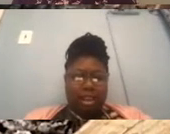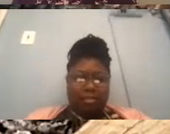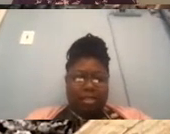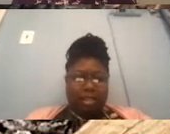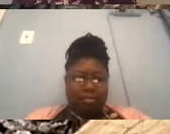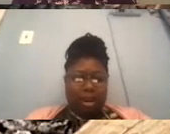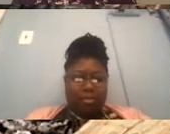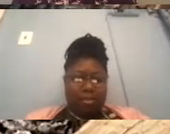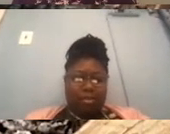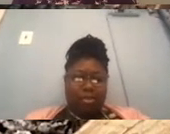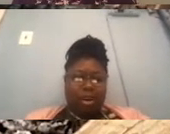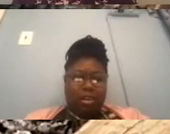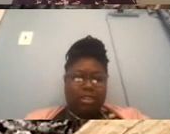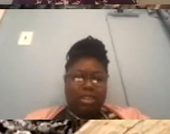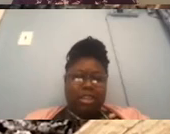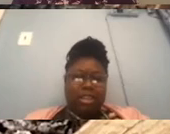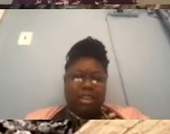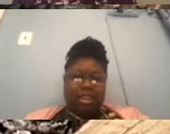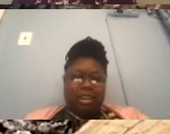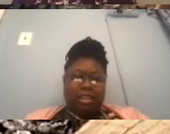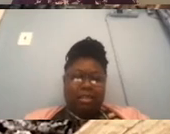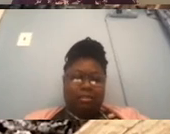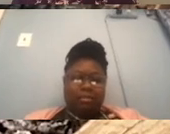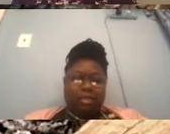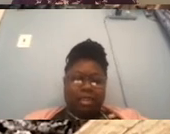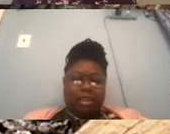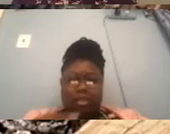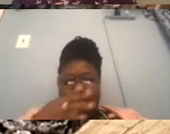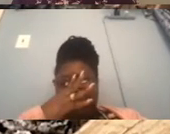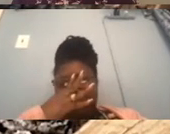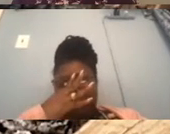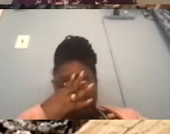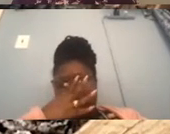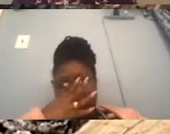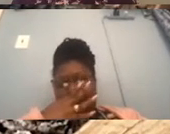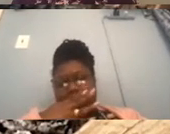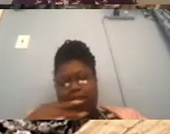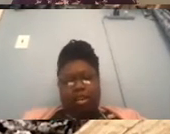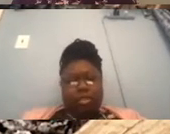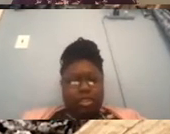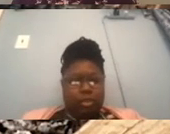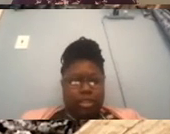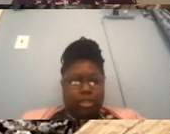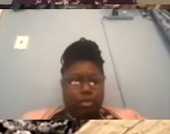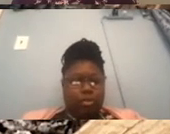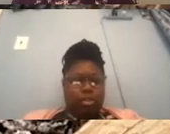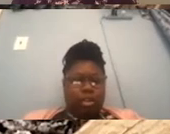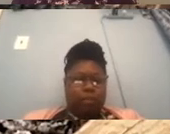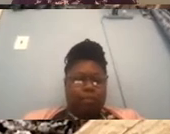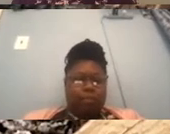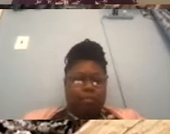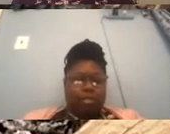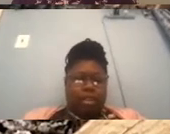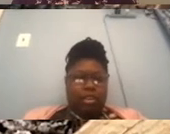stressful life. We saved Bob from a few wasps. And we tried to take Bob out of that harmful situation and move him